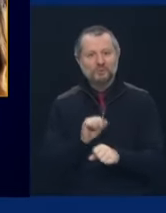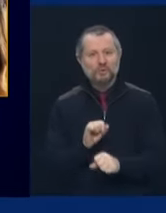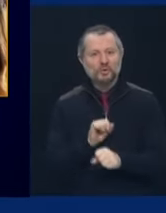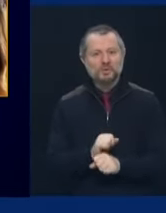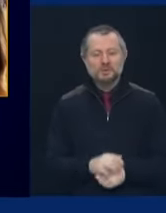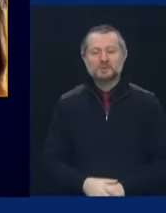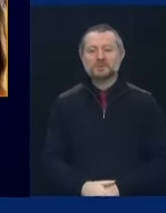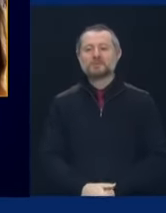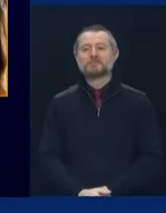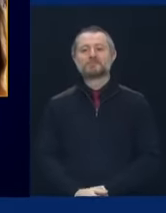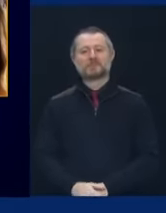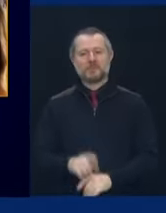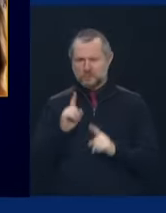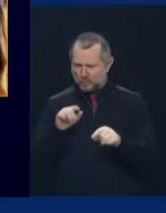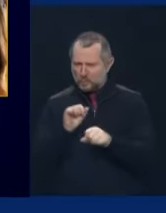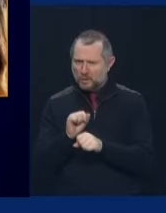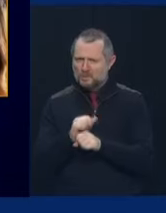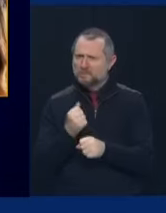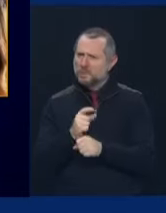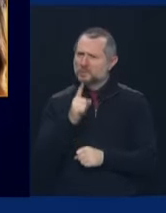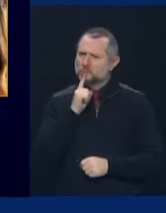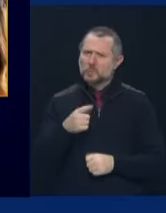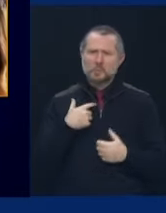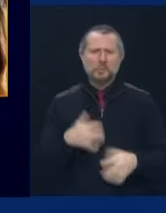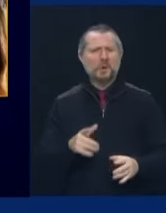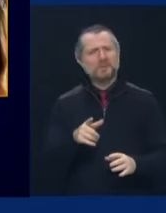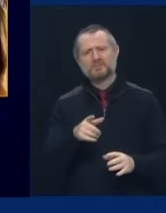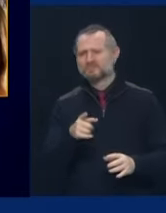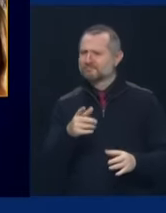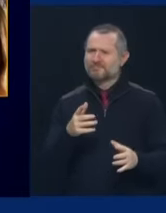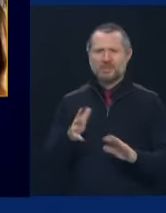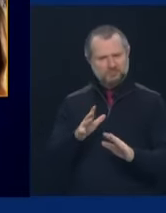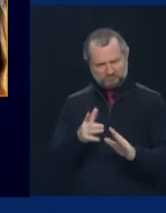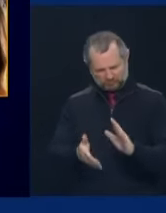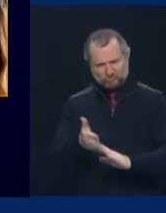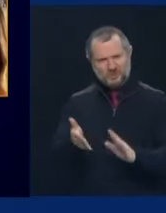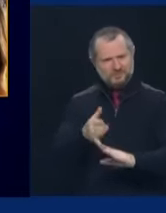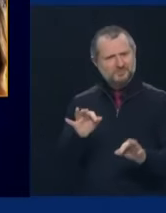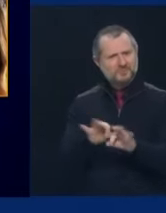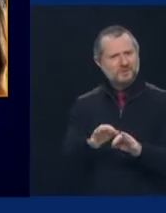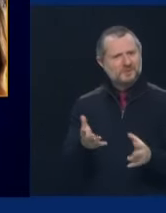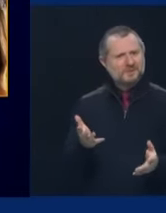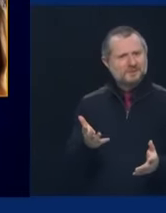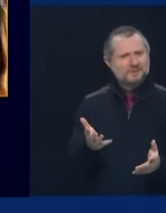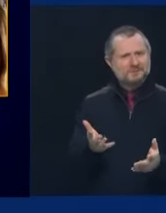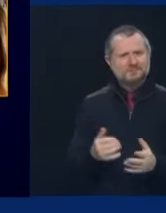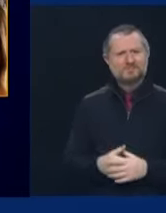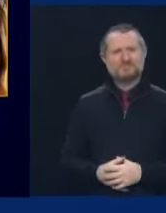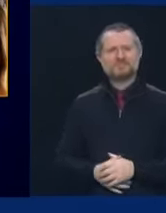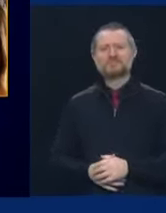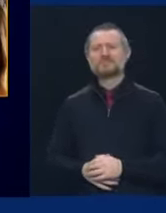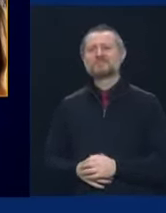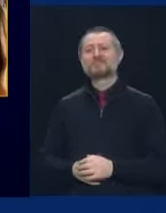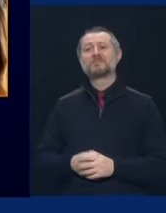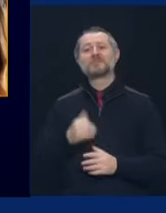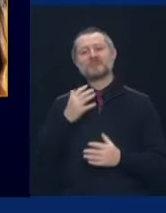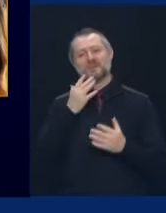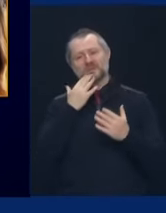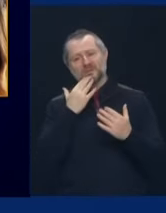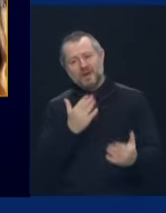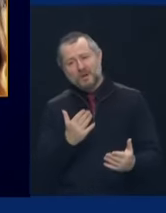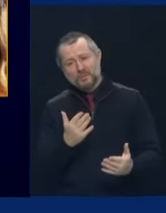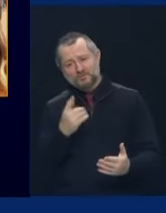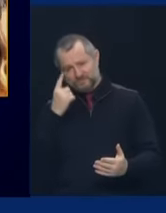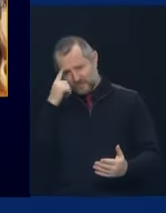lives to make sure that our country was labeled. And so thank you for bringing us